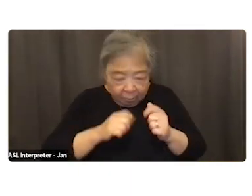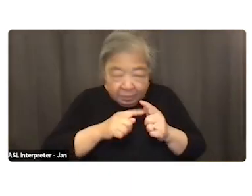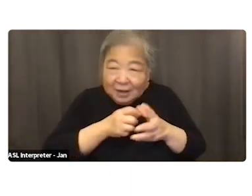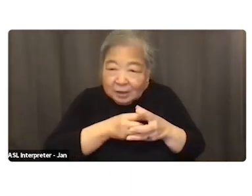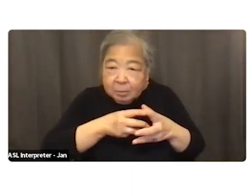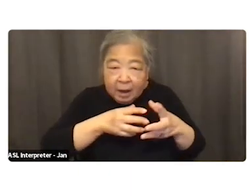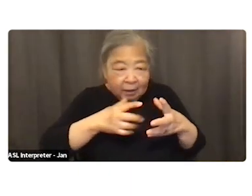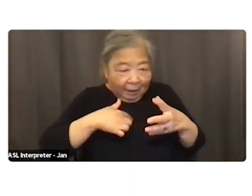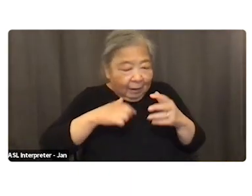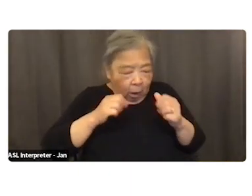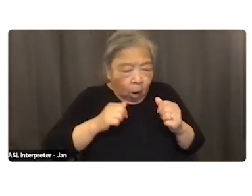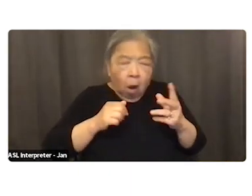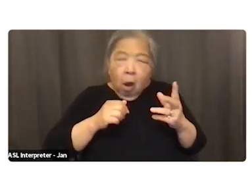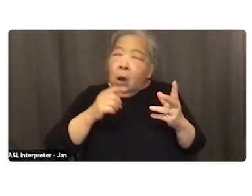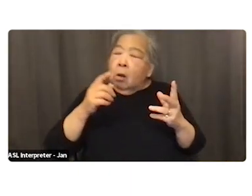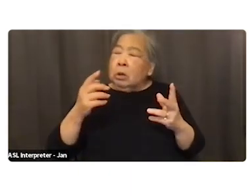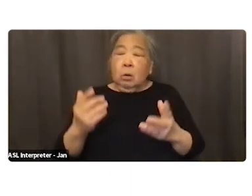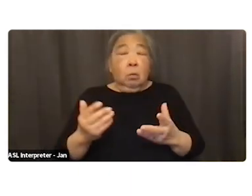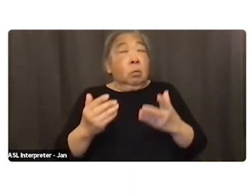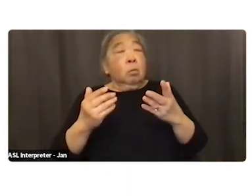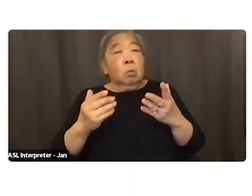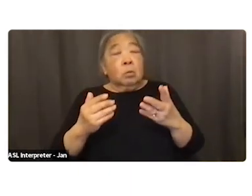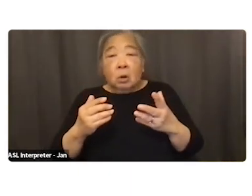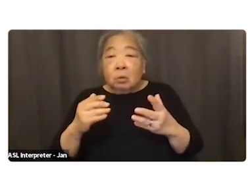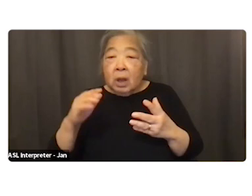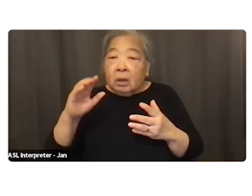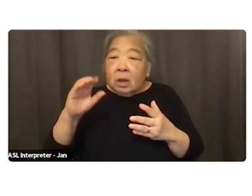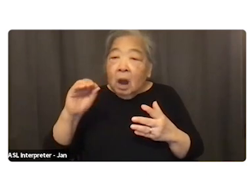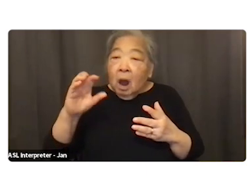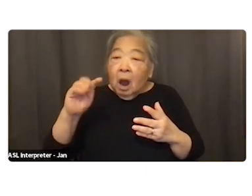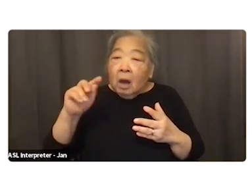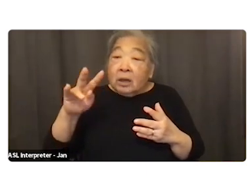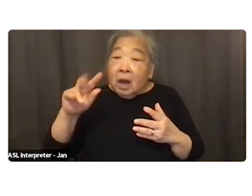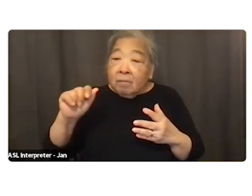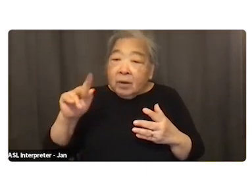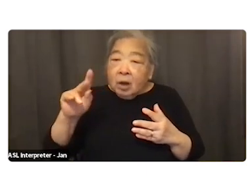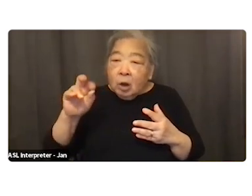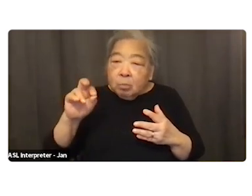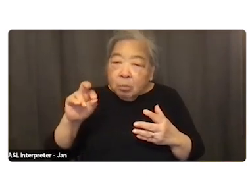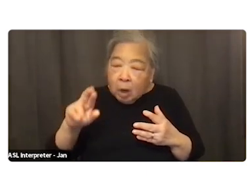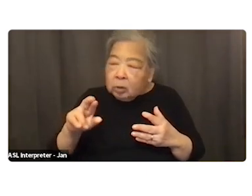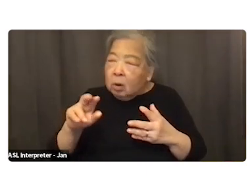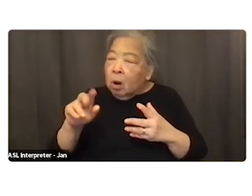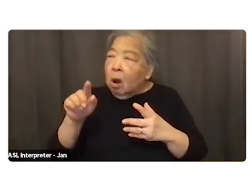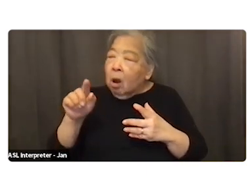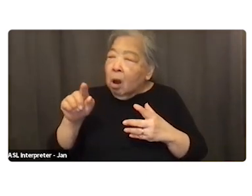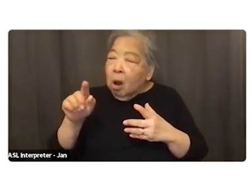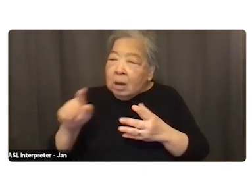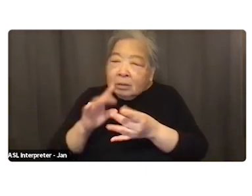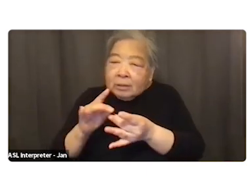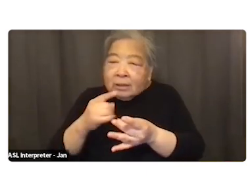So I lean into the wisdom of Octavia Butler that God is change, and it's magic.